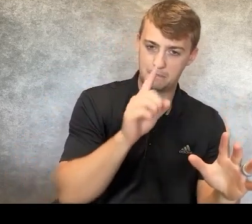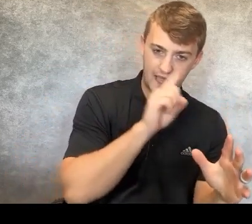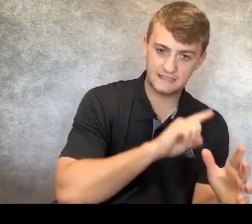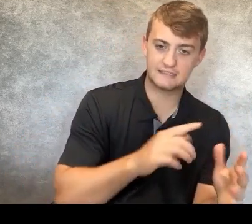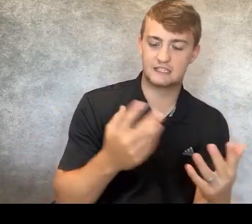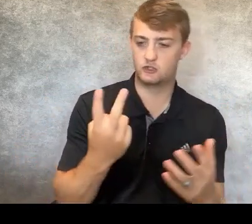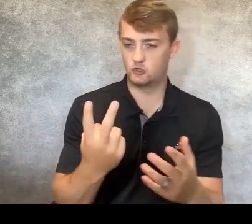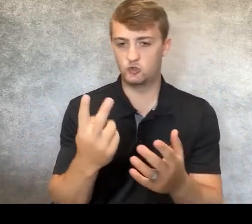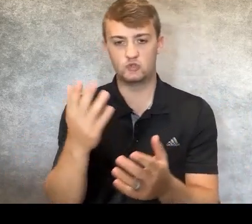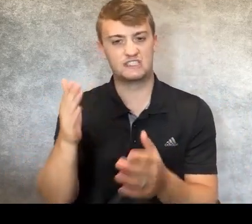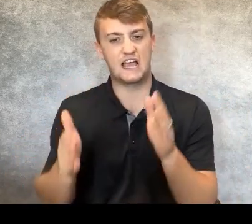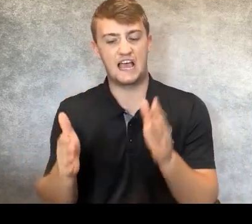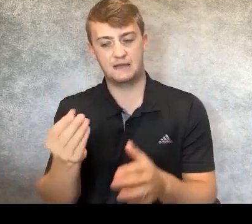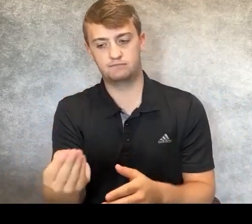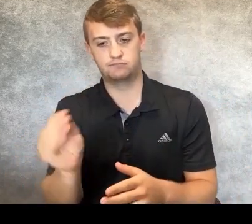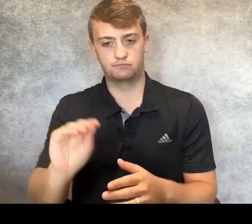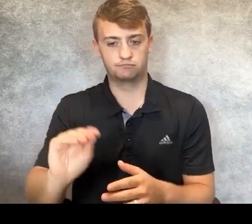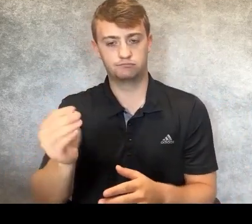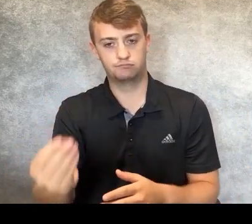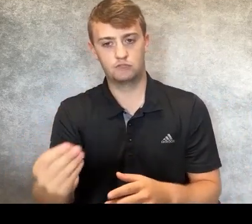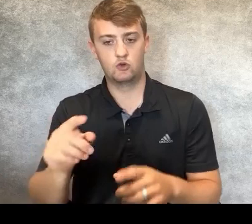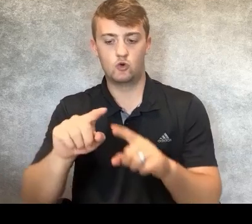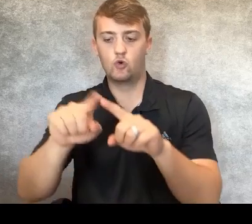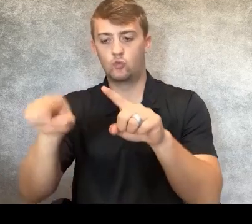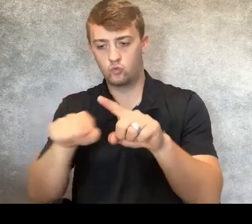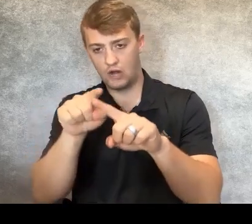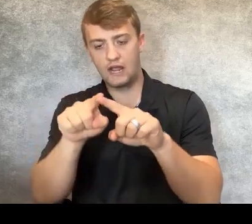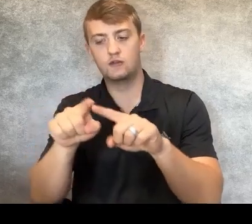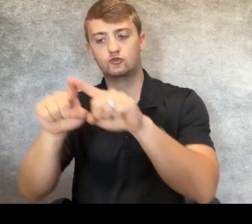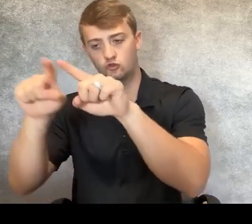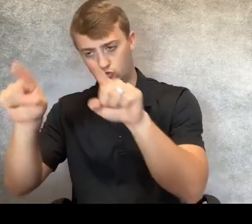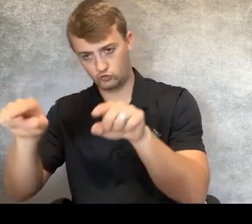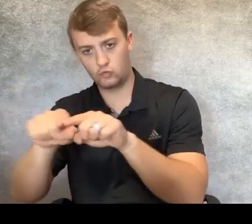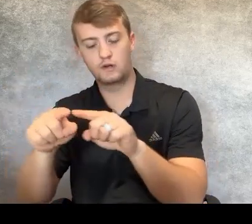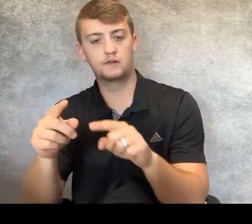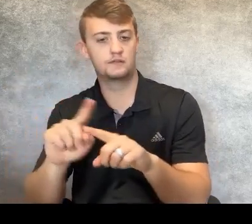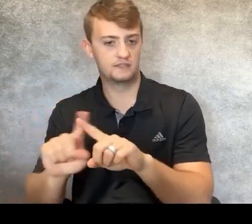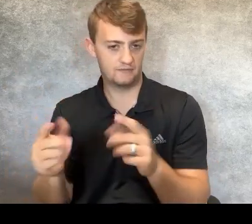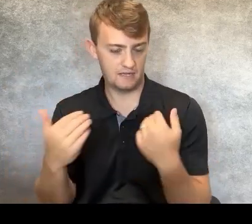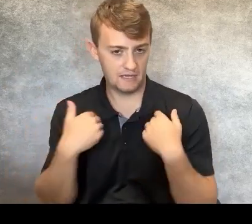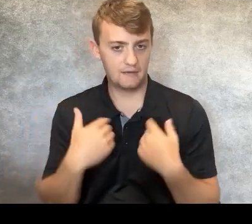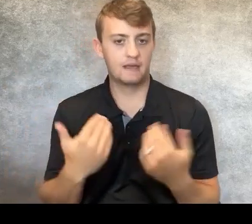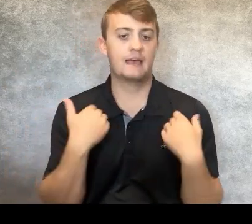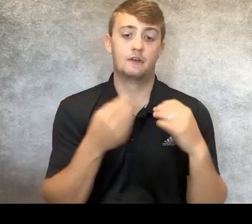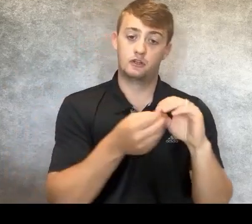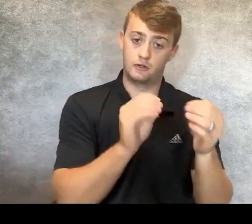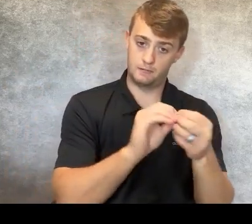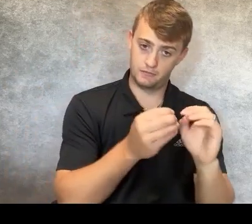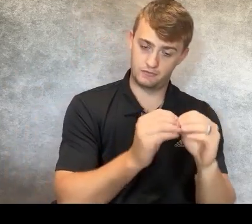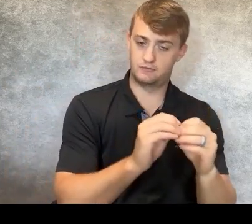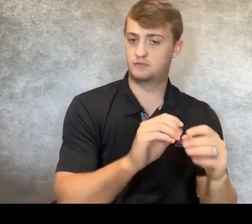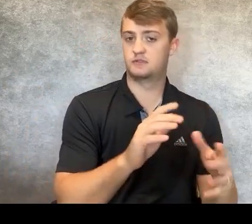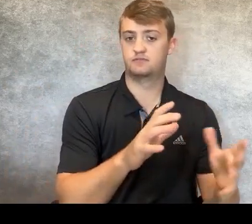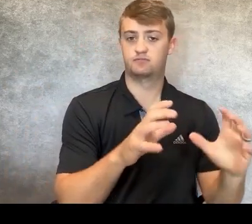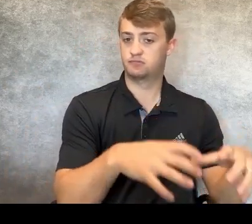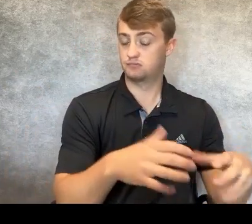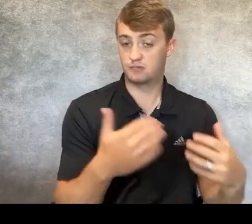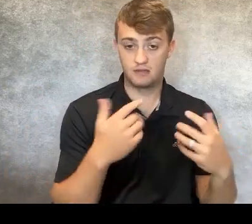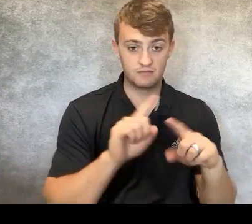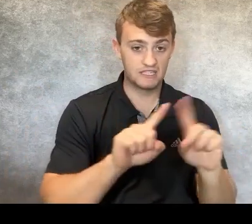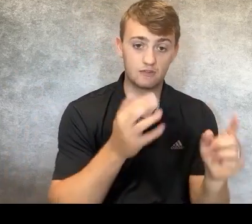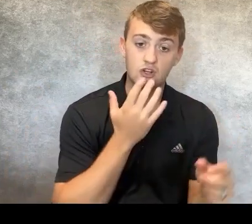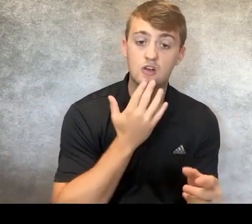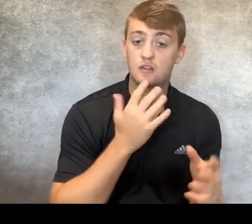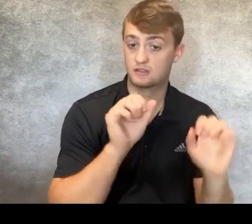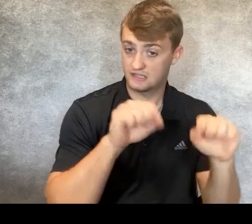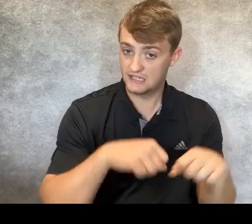plastic ones. We have the two-sided round and square ones. We have just numbers, a set of numbers, and you can have